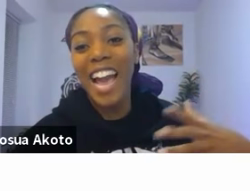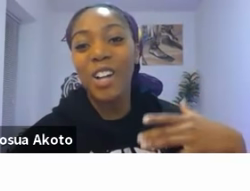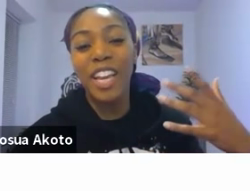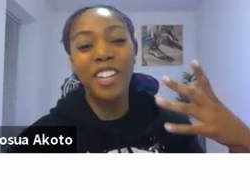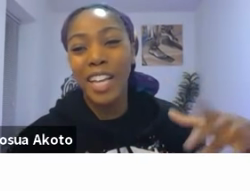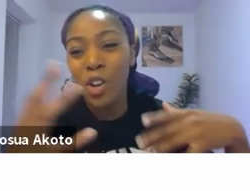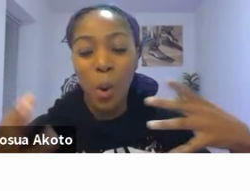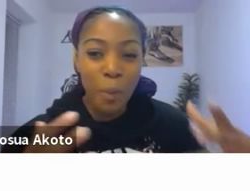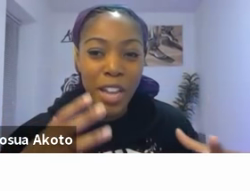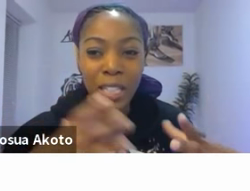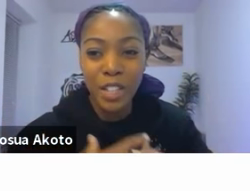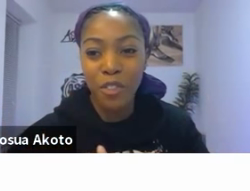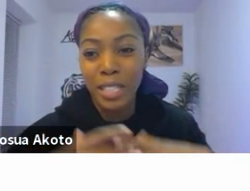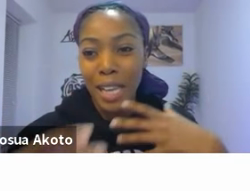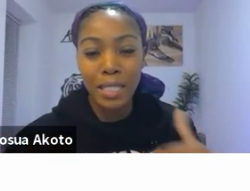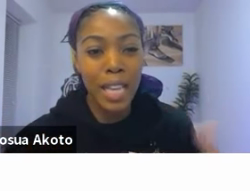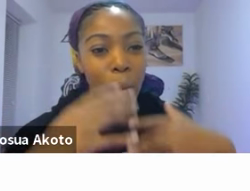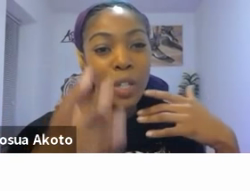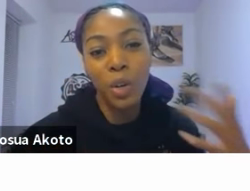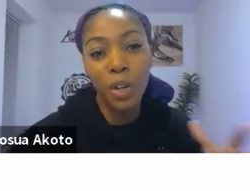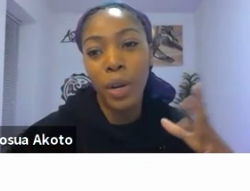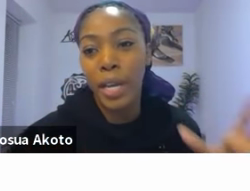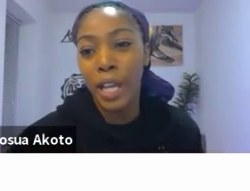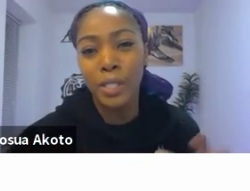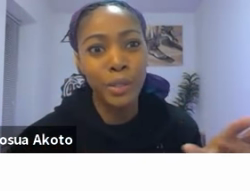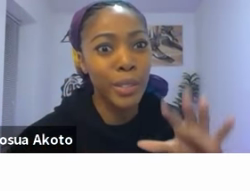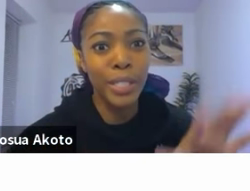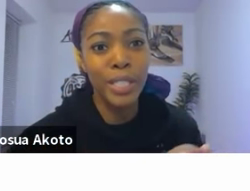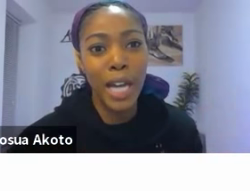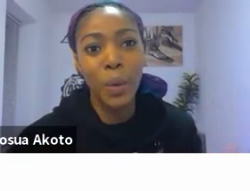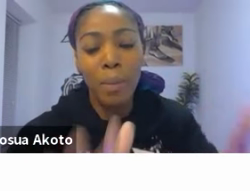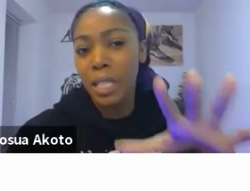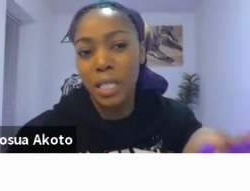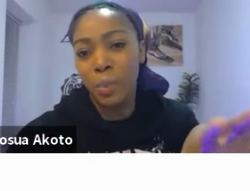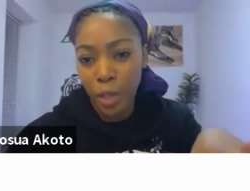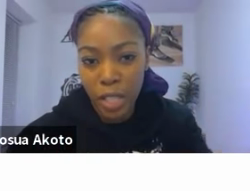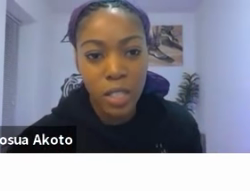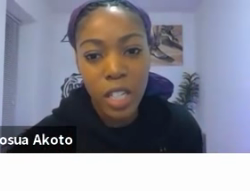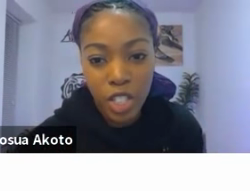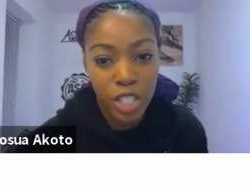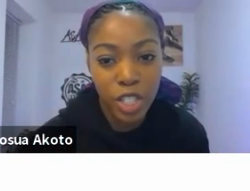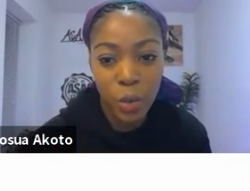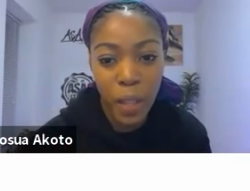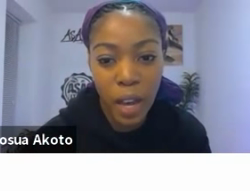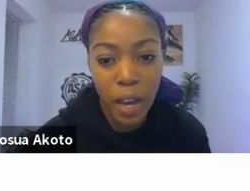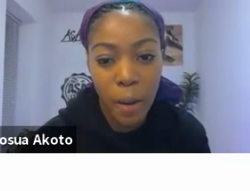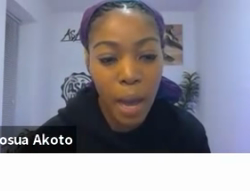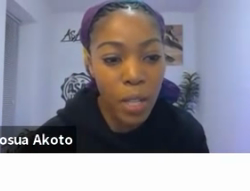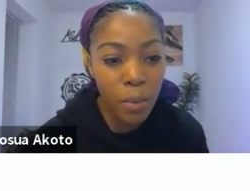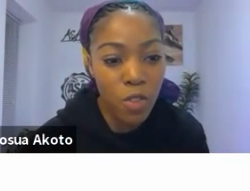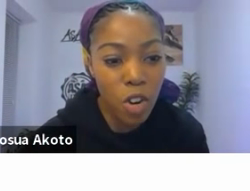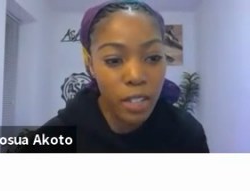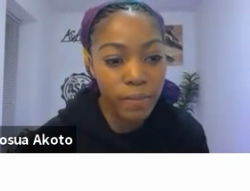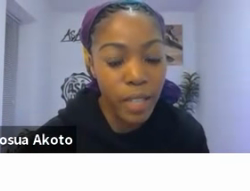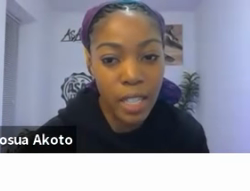even now they're like incorporating different dances like Panlogo and Azonto into Adowa, but this is pretty traditional. I